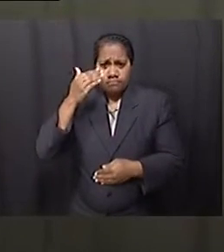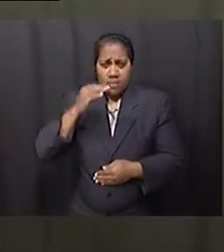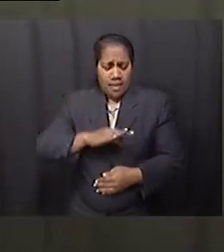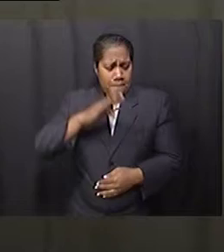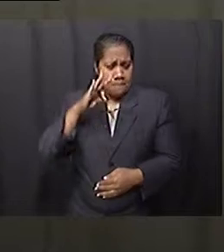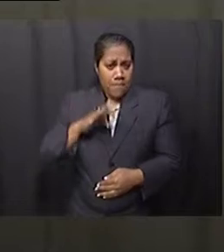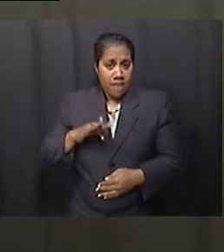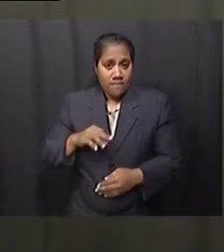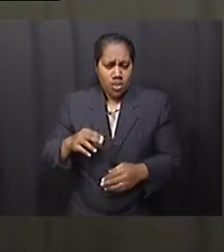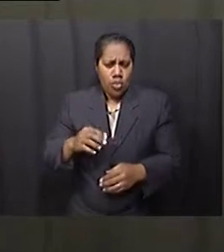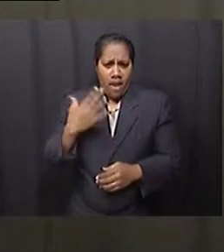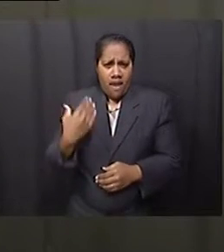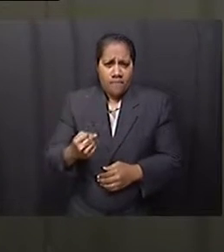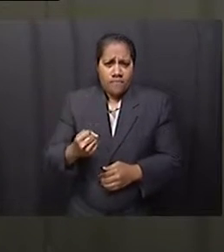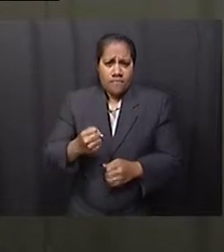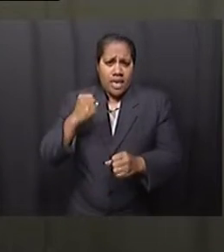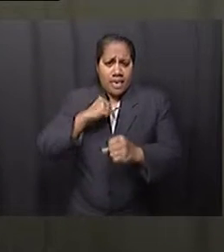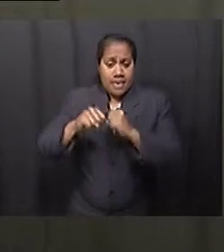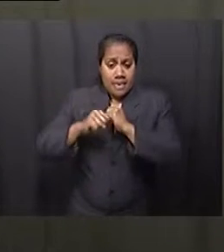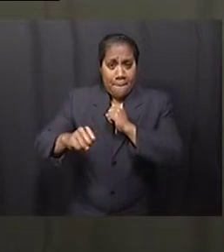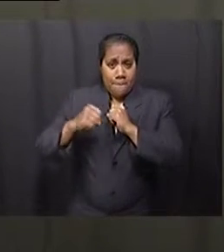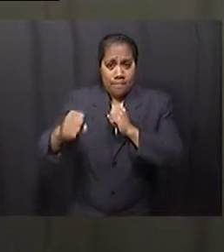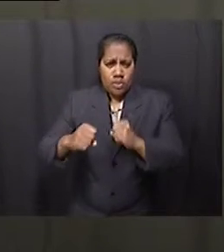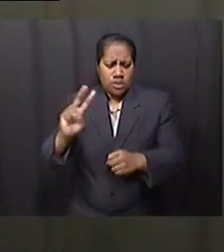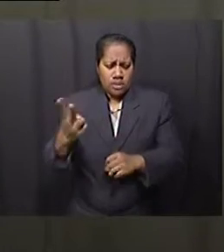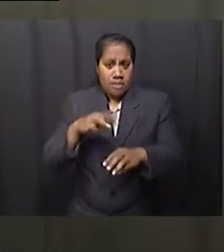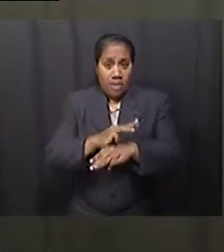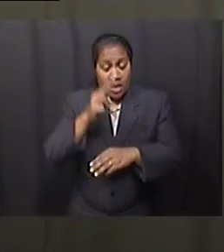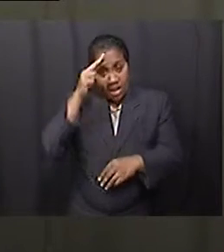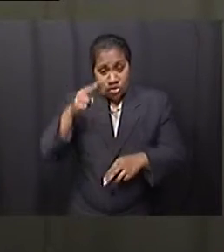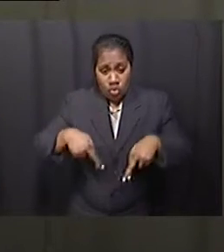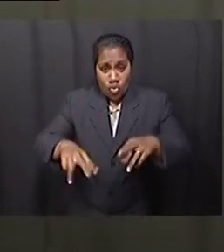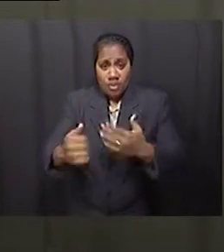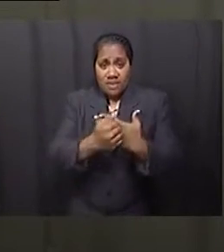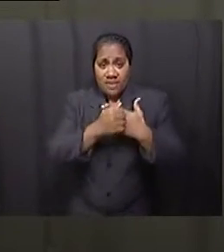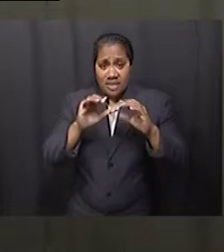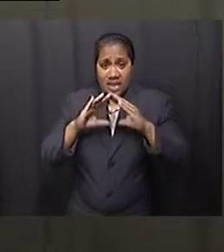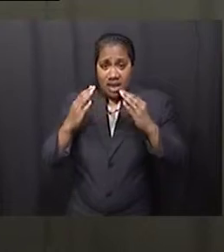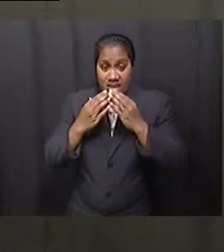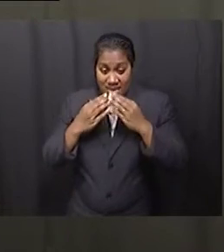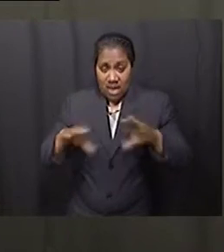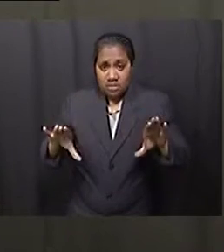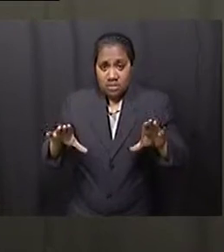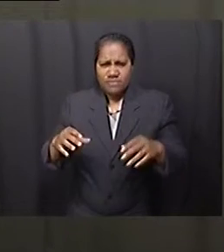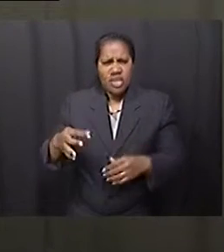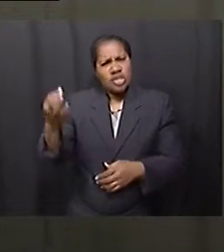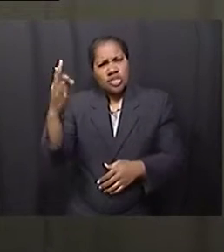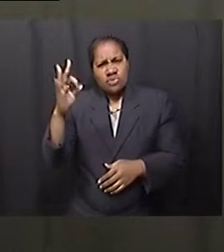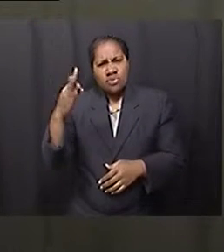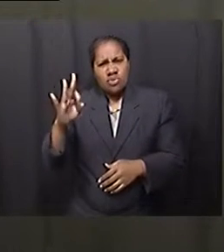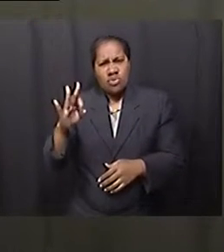results are reaping its benefits with the campaign into its second month. And the National Road Safety Council is hoping